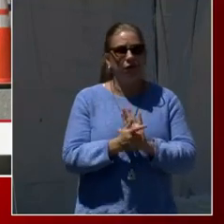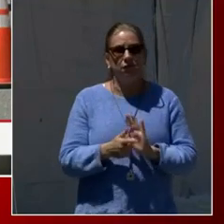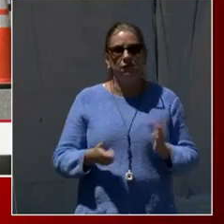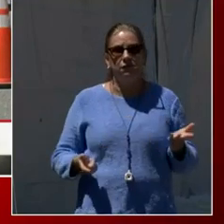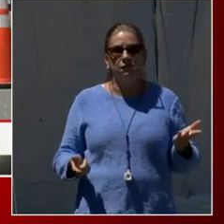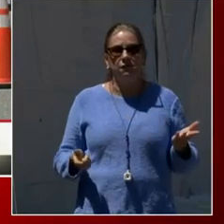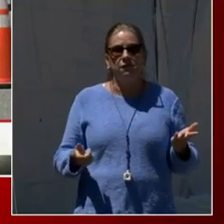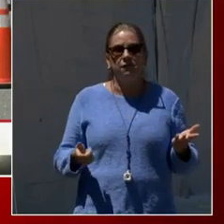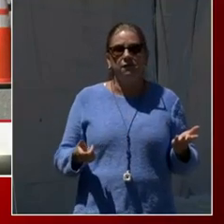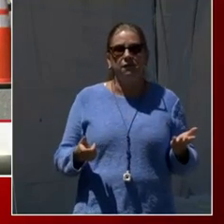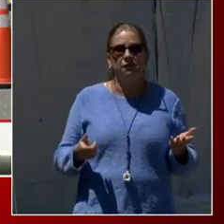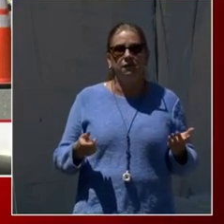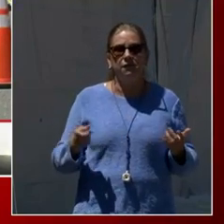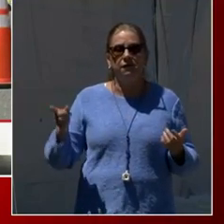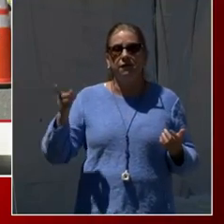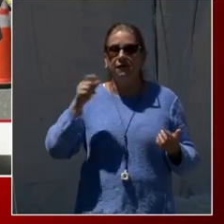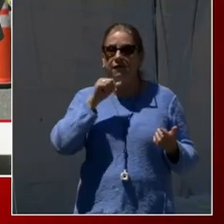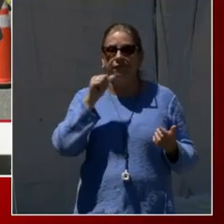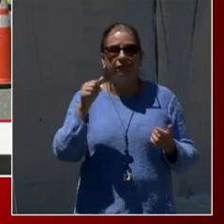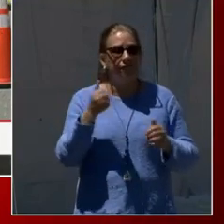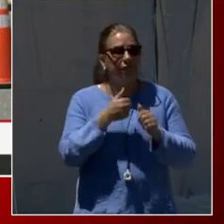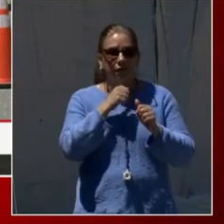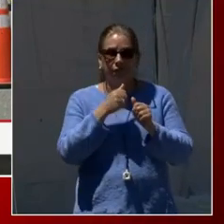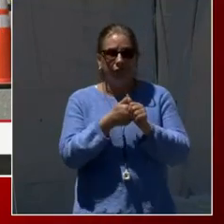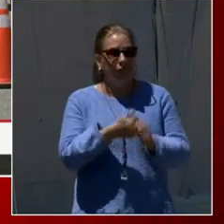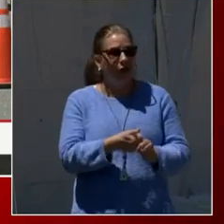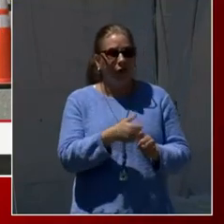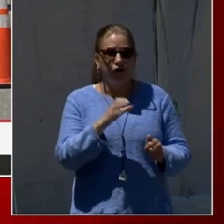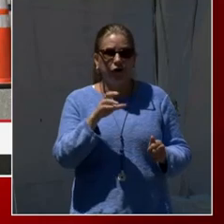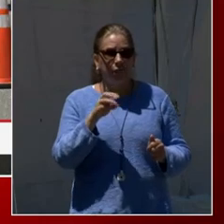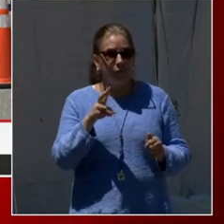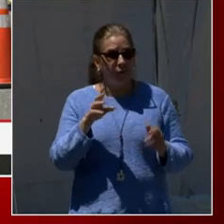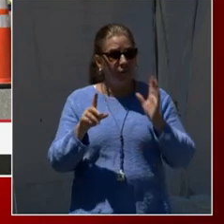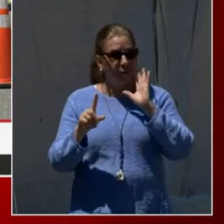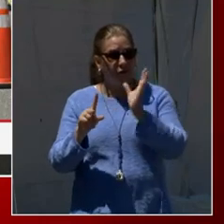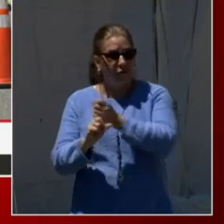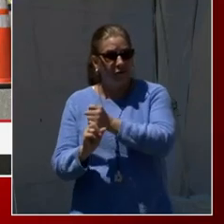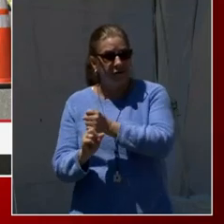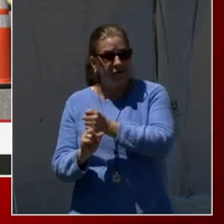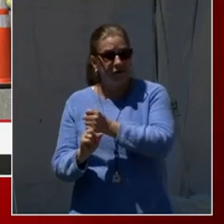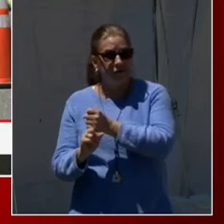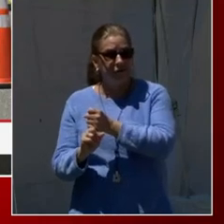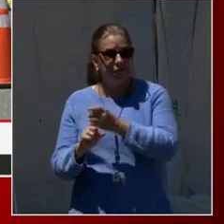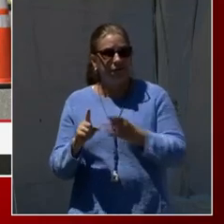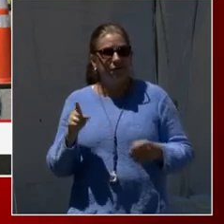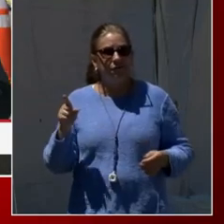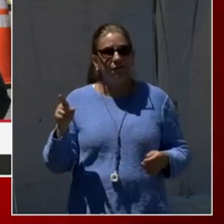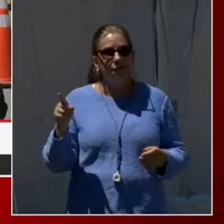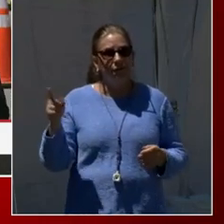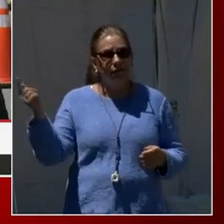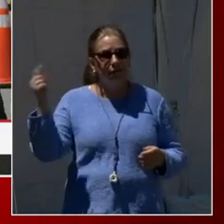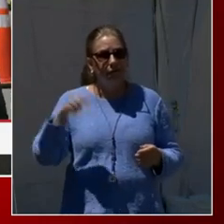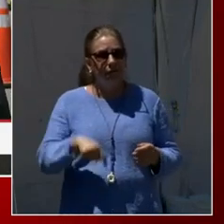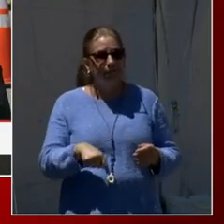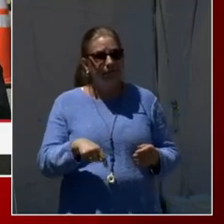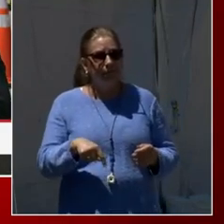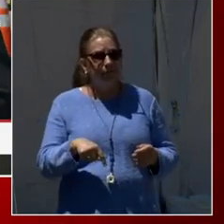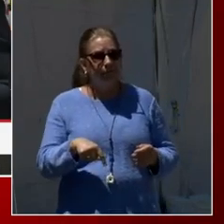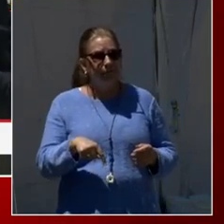be arrested. How does that work with them crossing potentially state lines to commit a potential crime? I don't know if